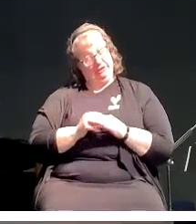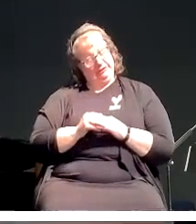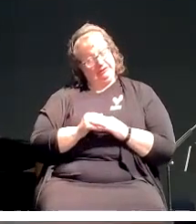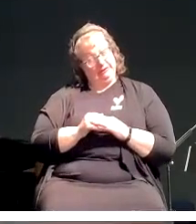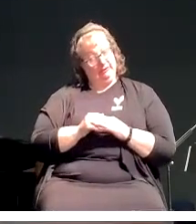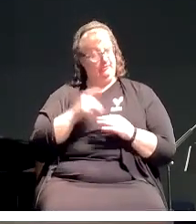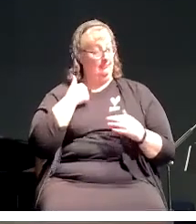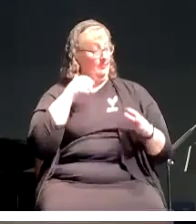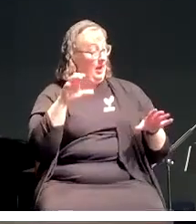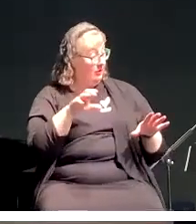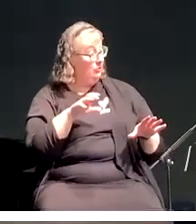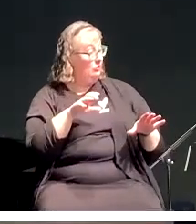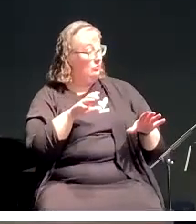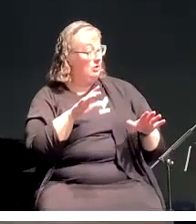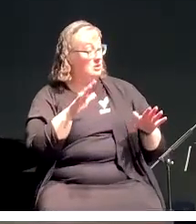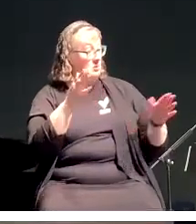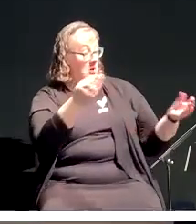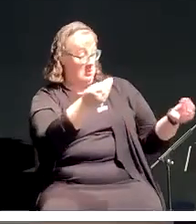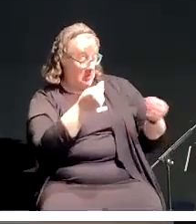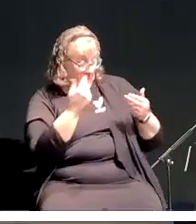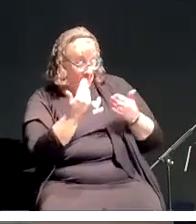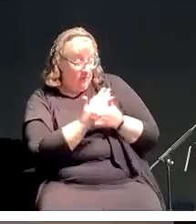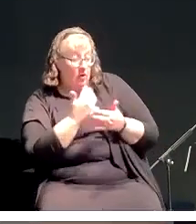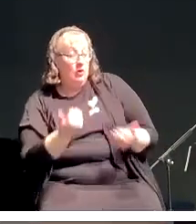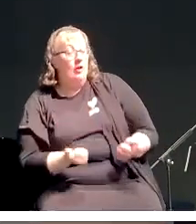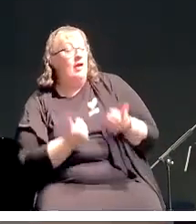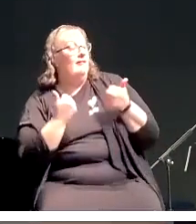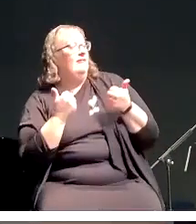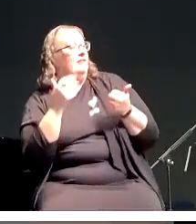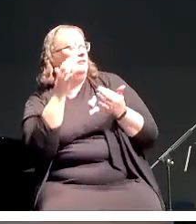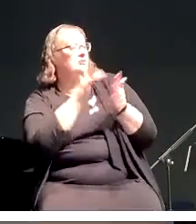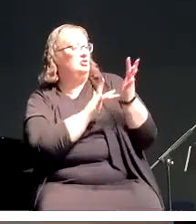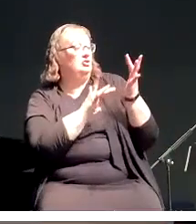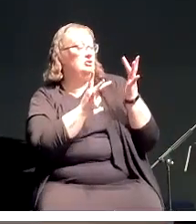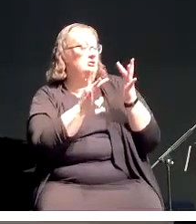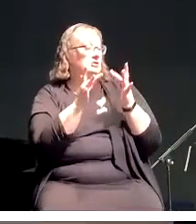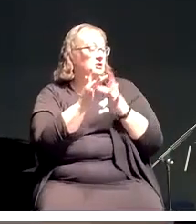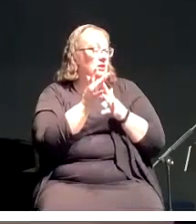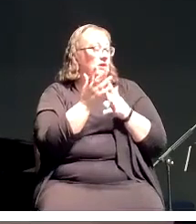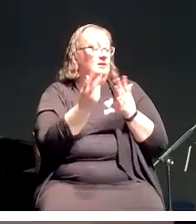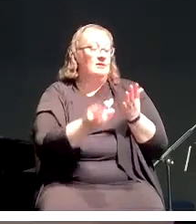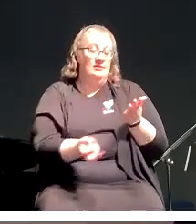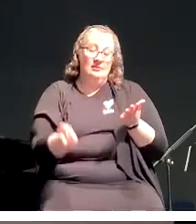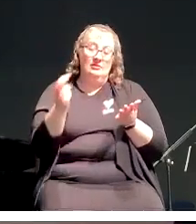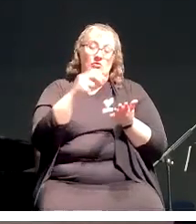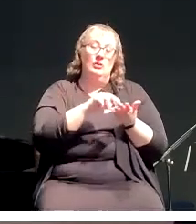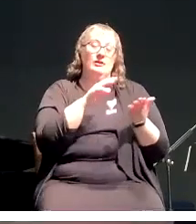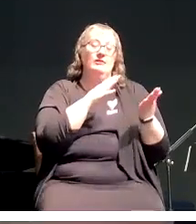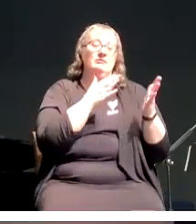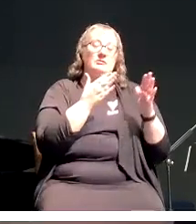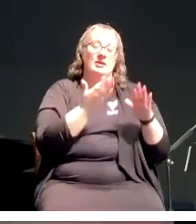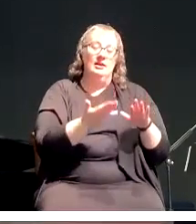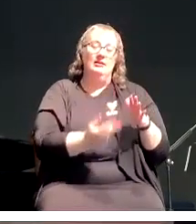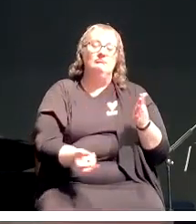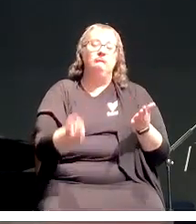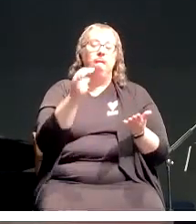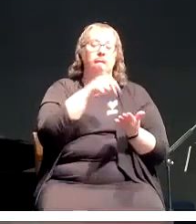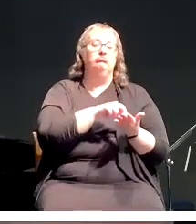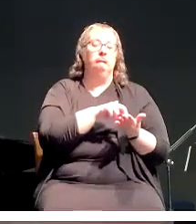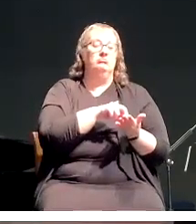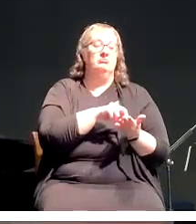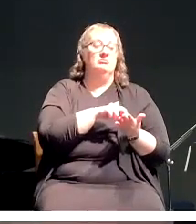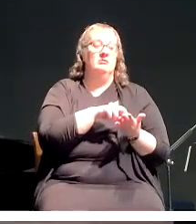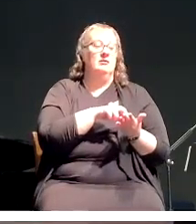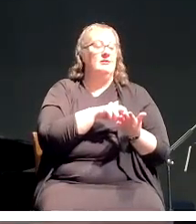It's about a bringing of new life. It's about Jesus raising from the dead. It's all about